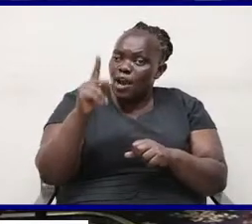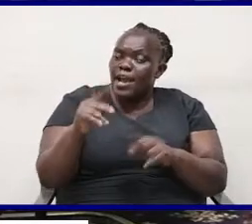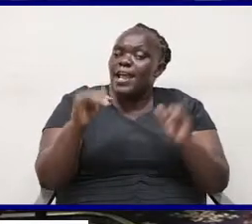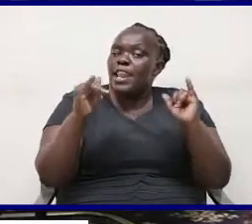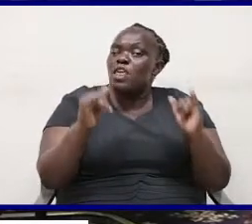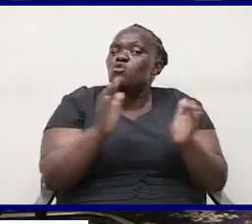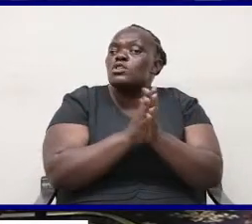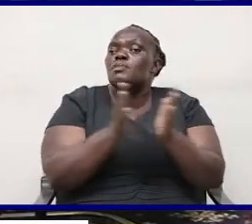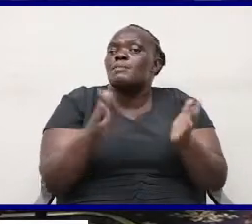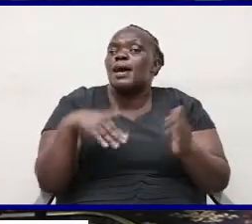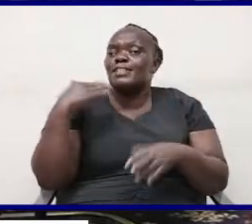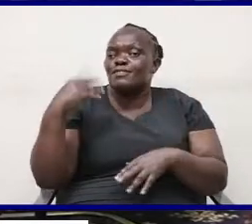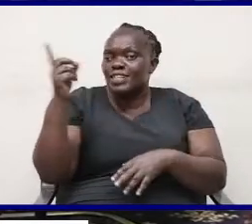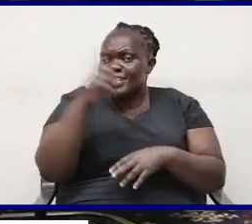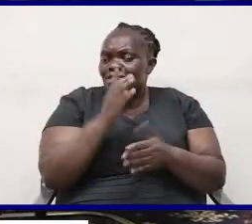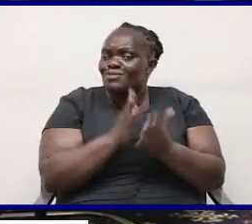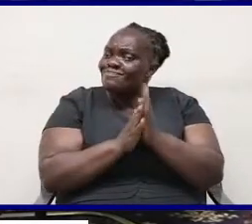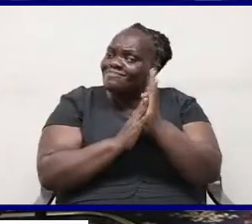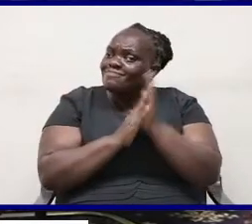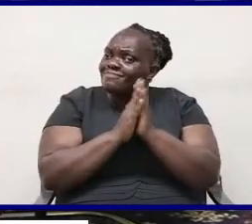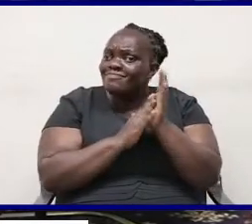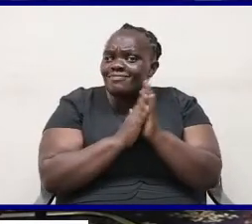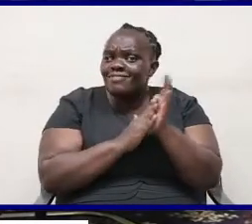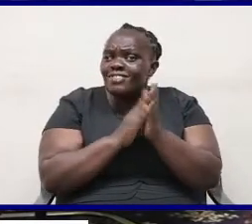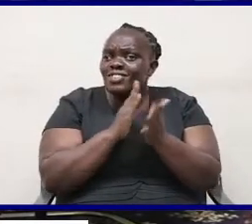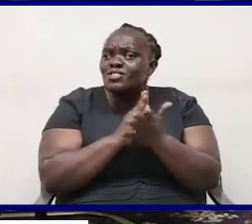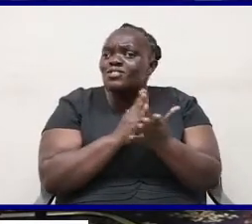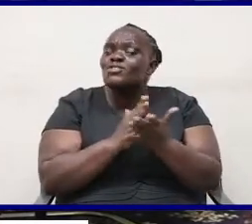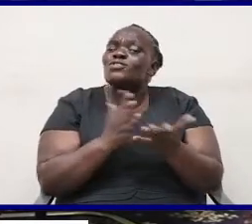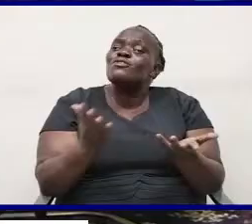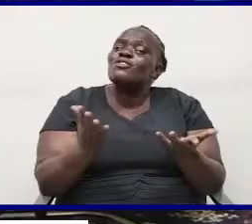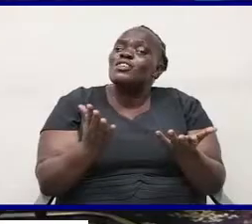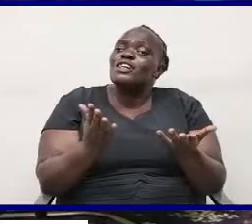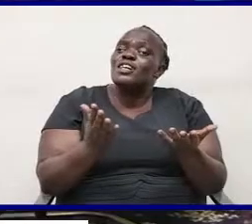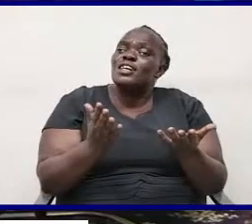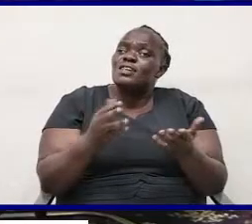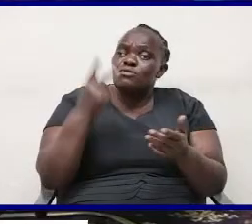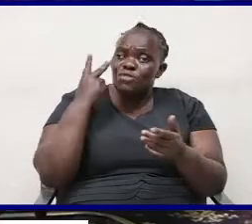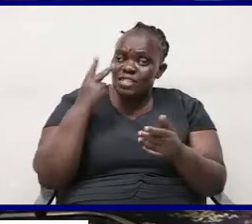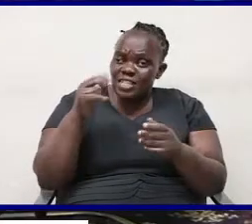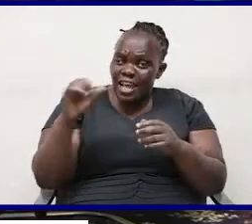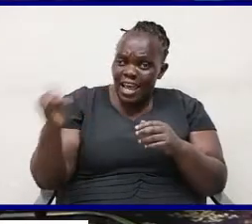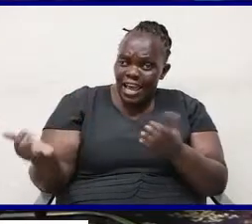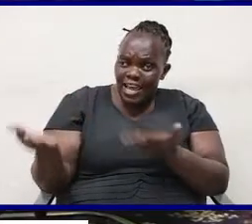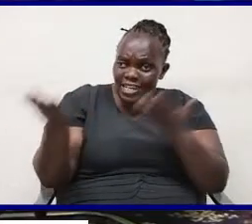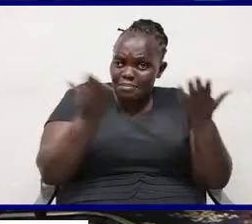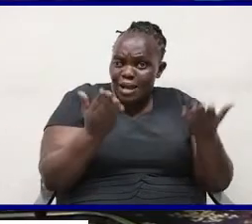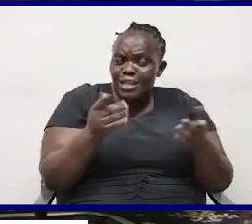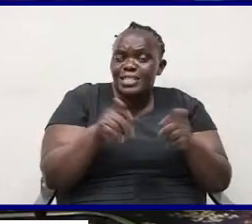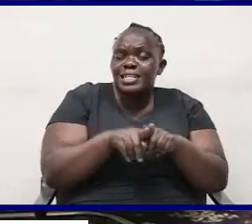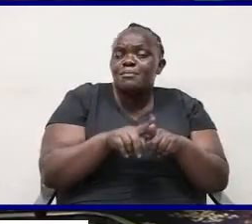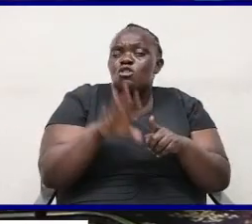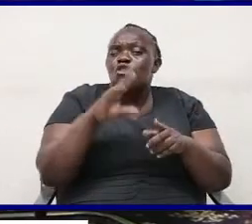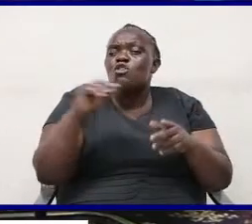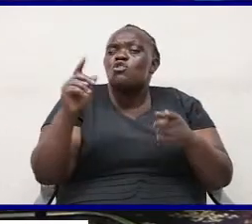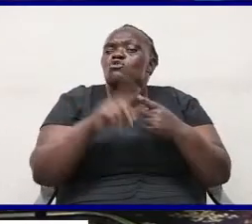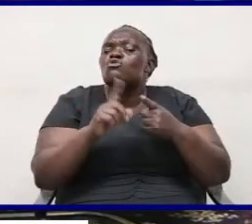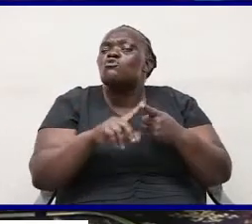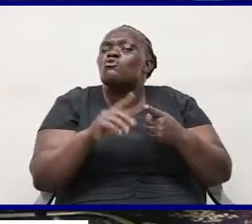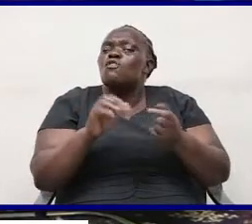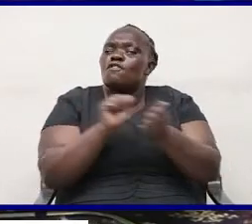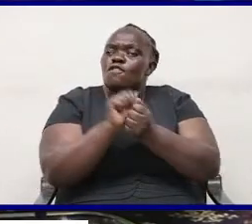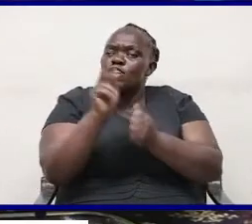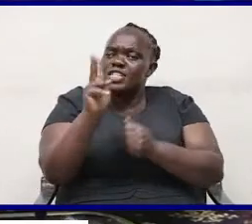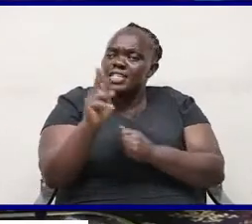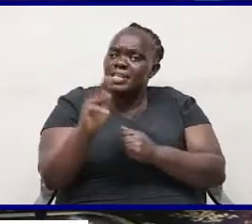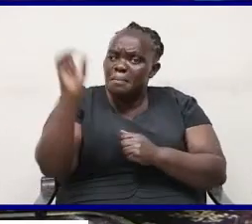day. And we were very impressed by the fact that our exports of coffee to Singapore and Hungary actually gone to, I think,